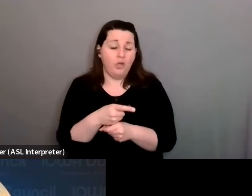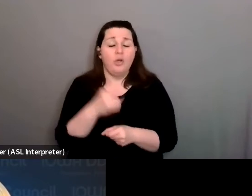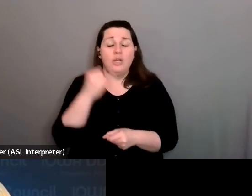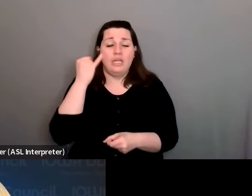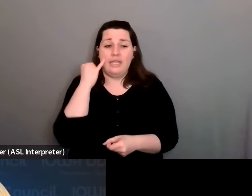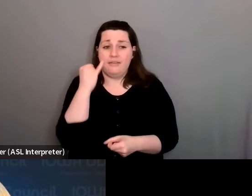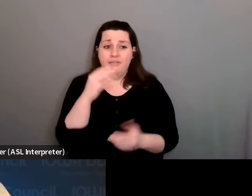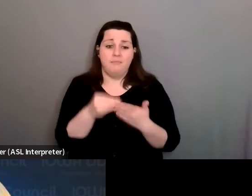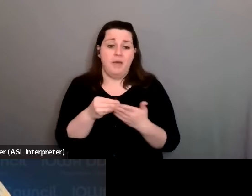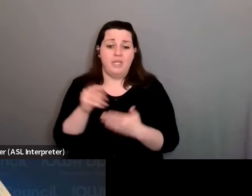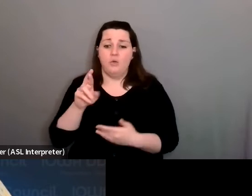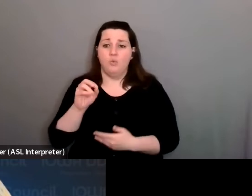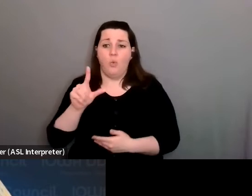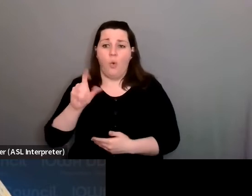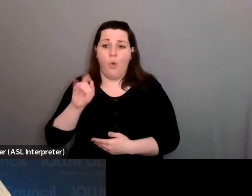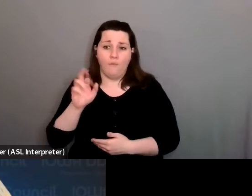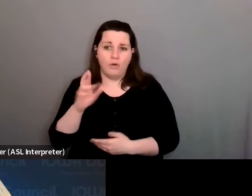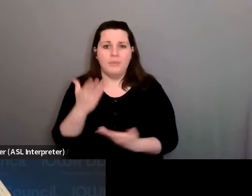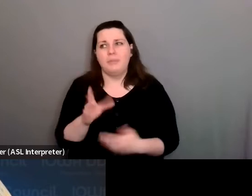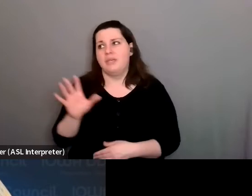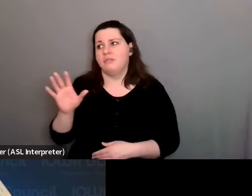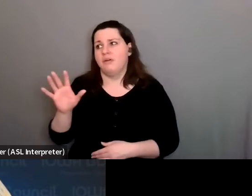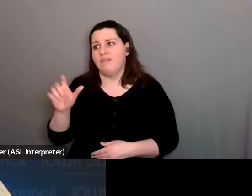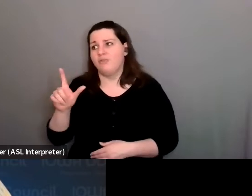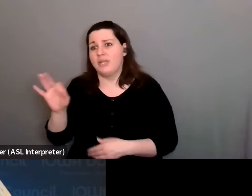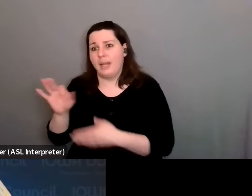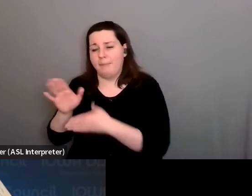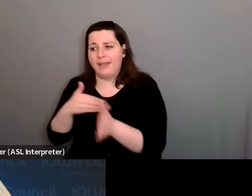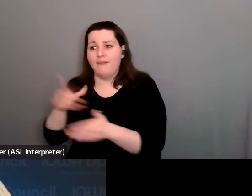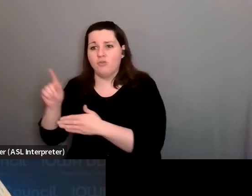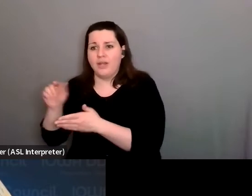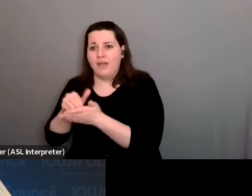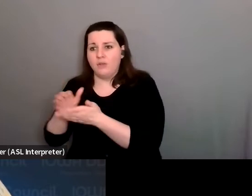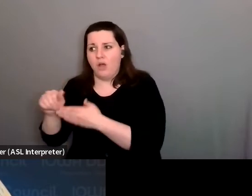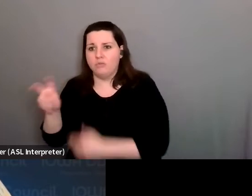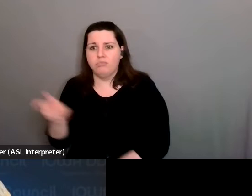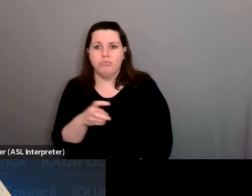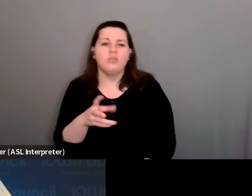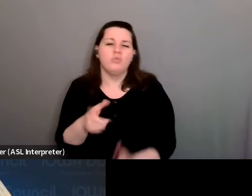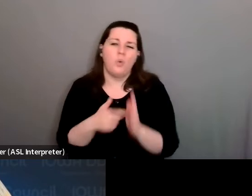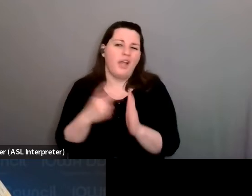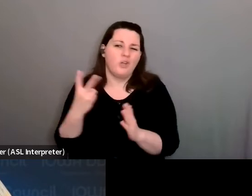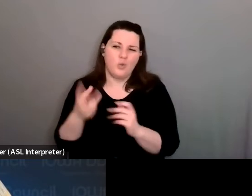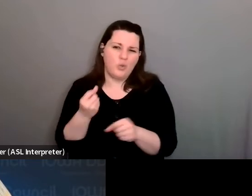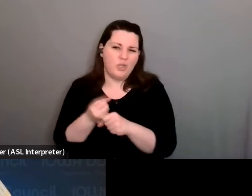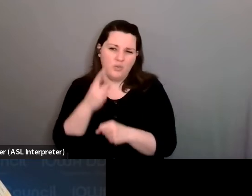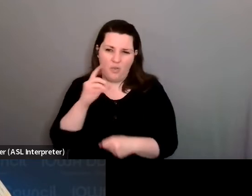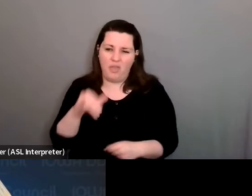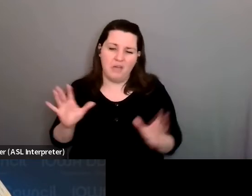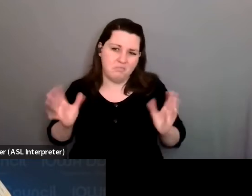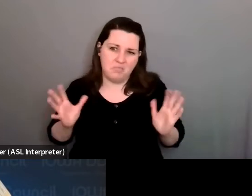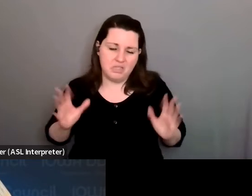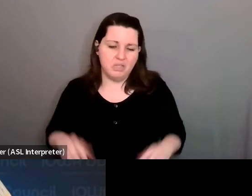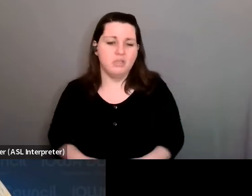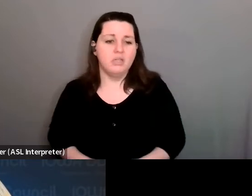maybe you have 20,000 in a 529 plan, it'd just take you 2 years to get that rolled over into the ABLE plan